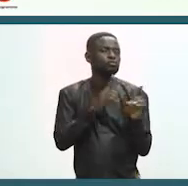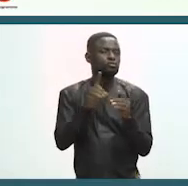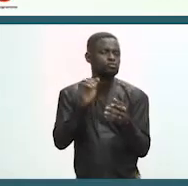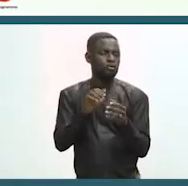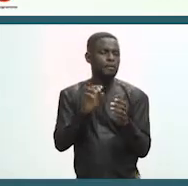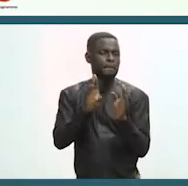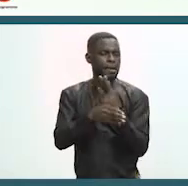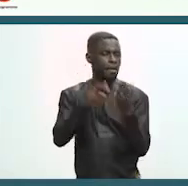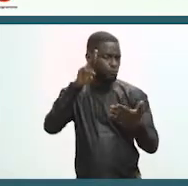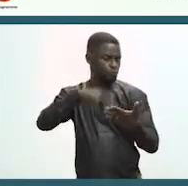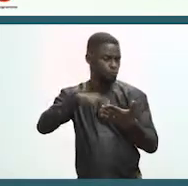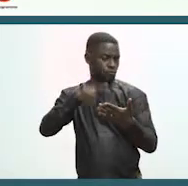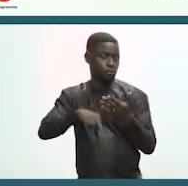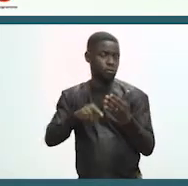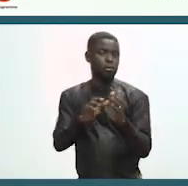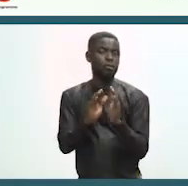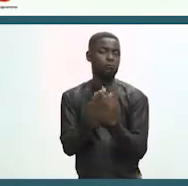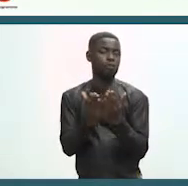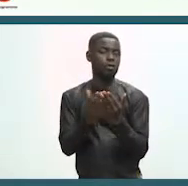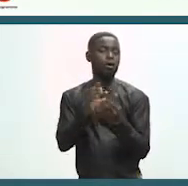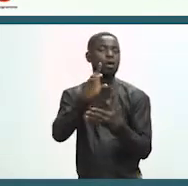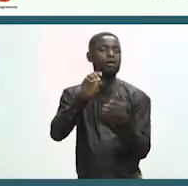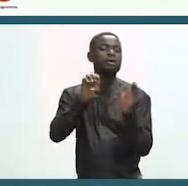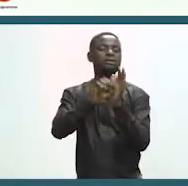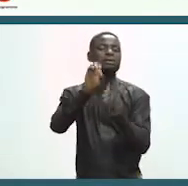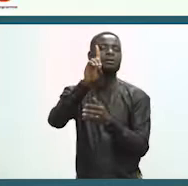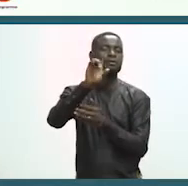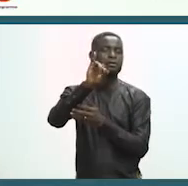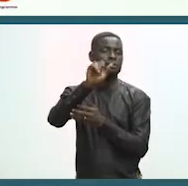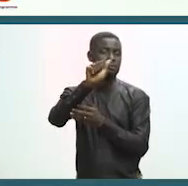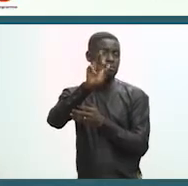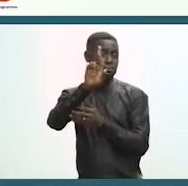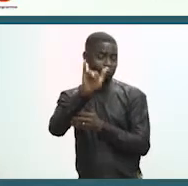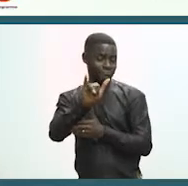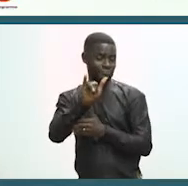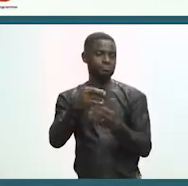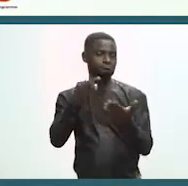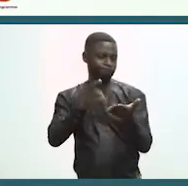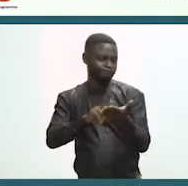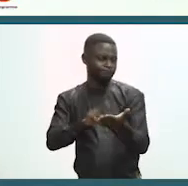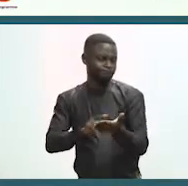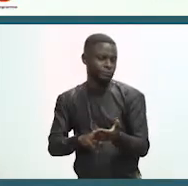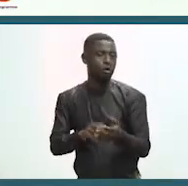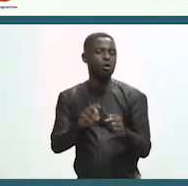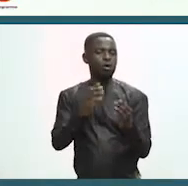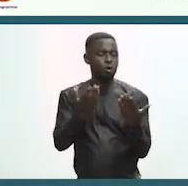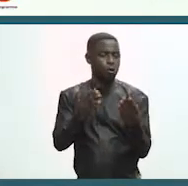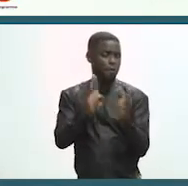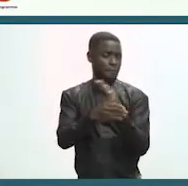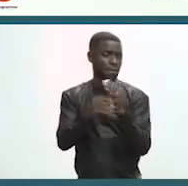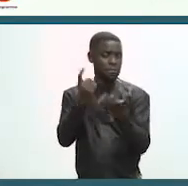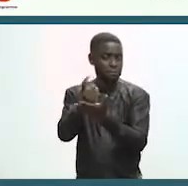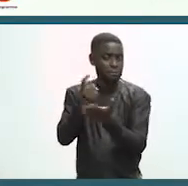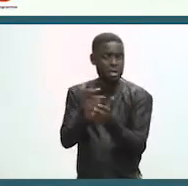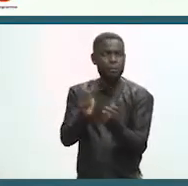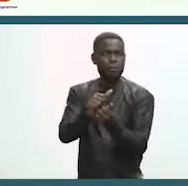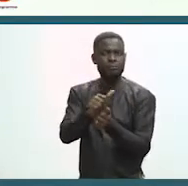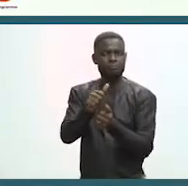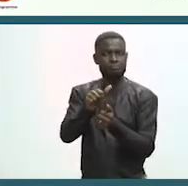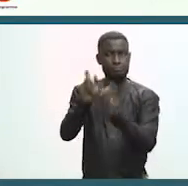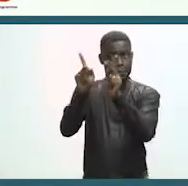your journal, or what some people will call diary, or by discussing them with a willing